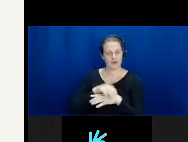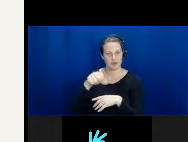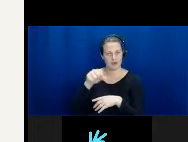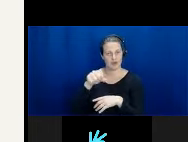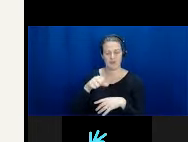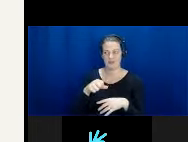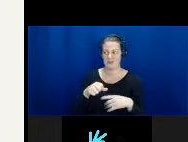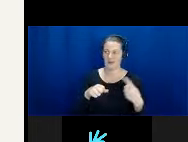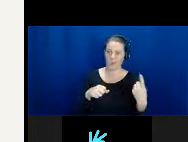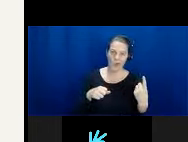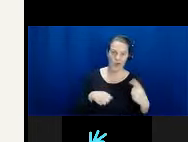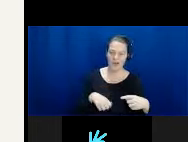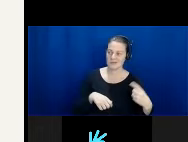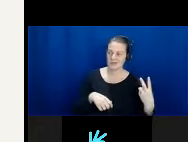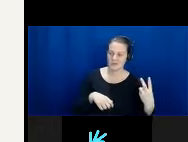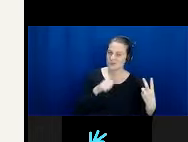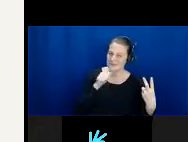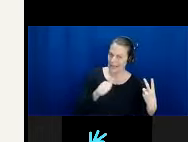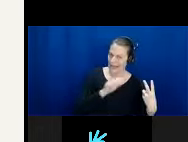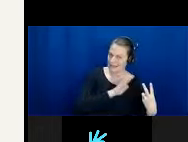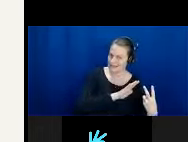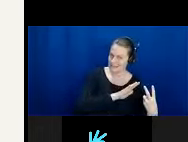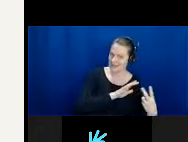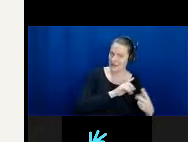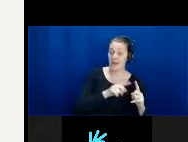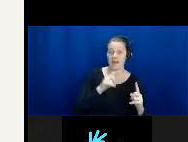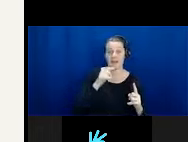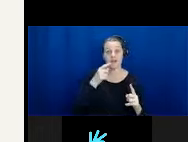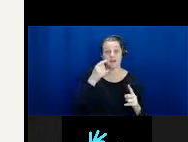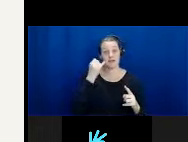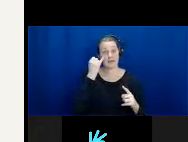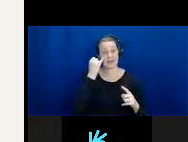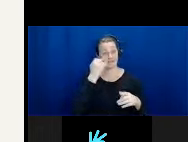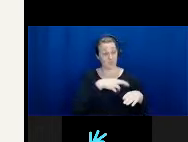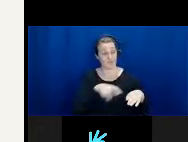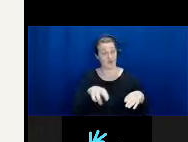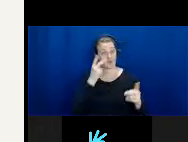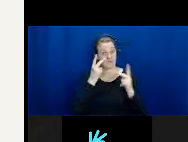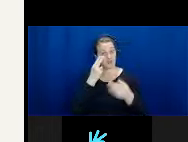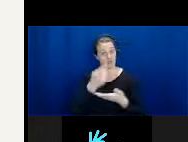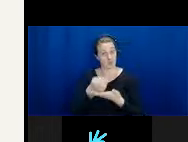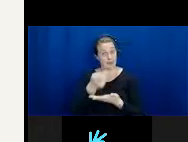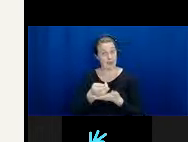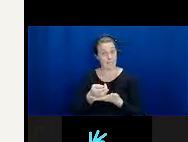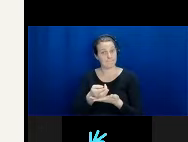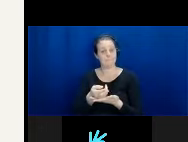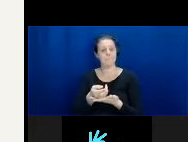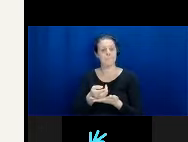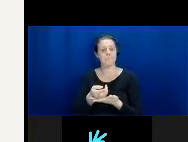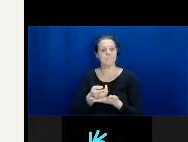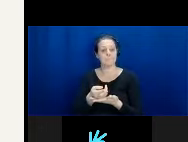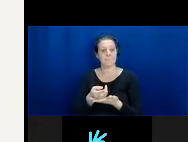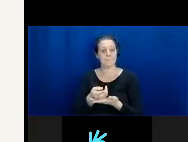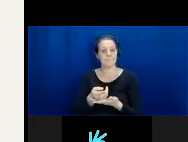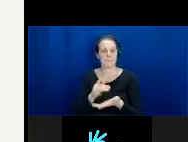maybe one or two that does not, but when you call or when you are referred to vision rehab, our